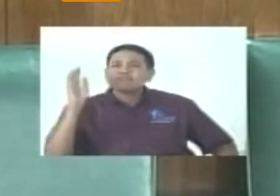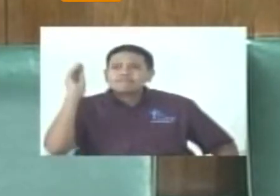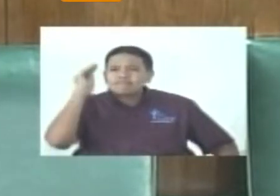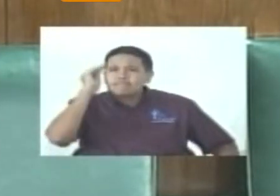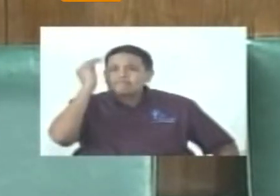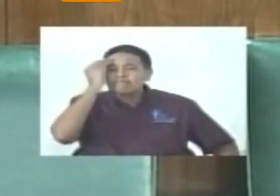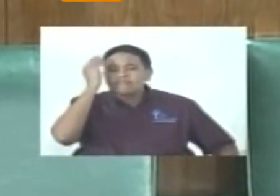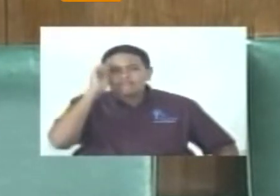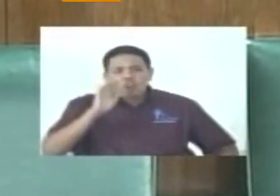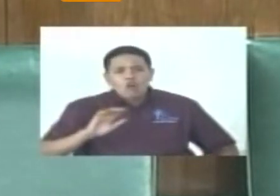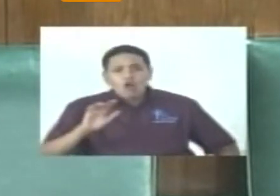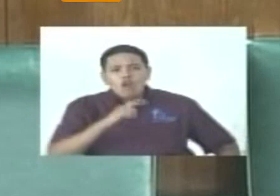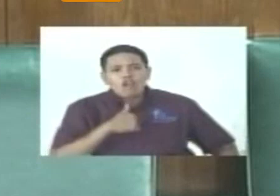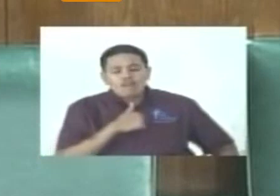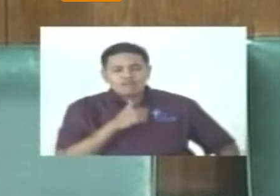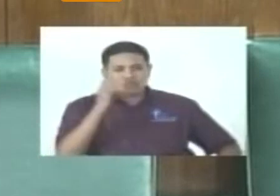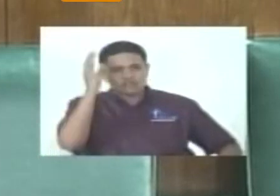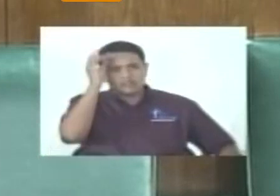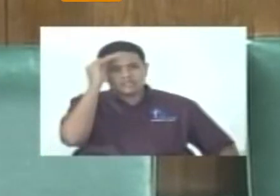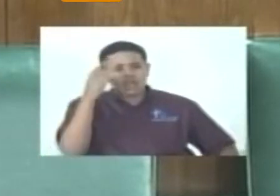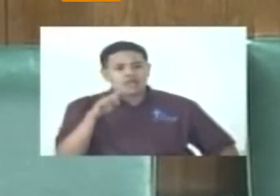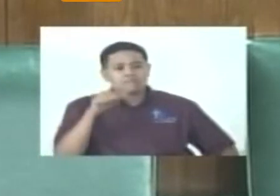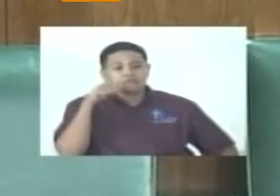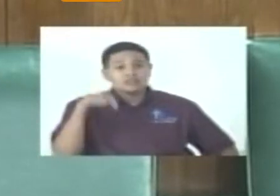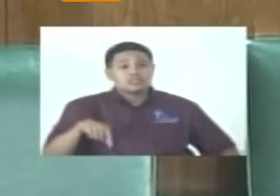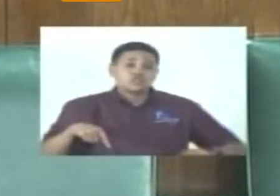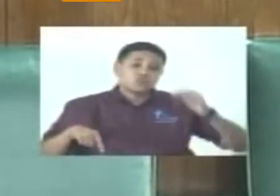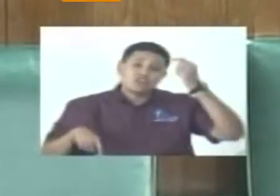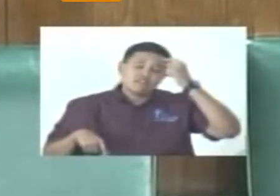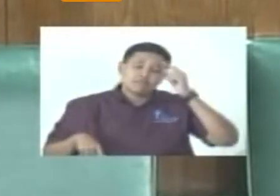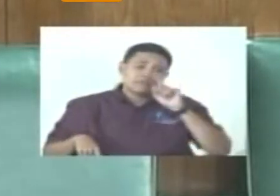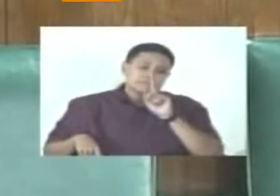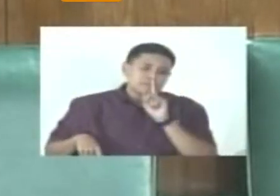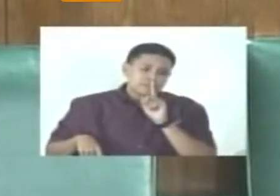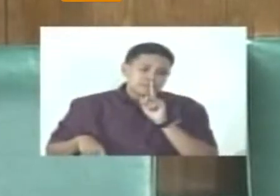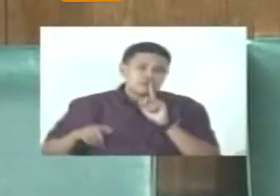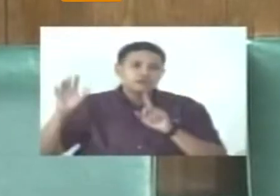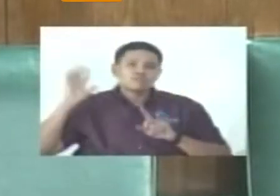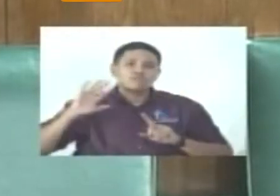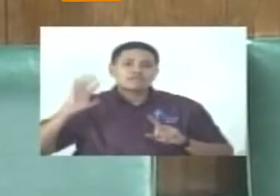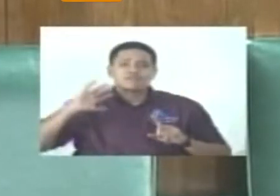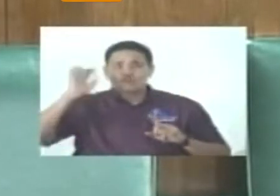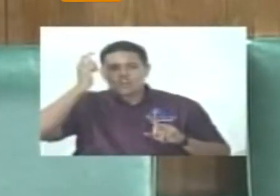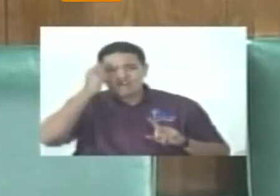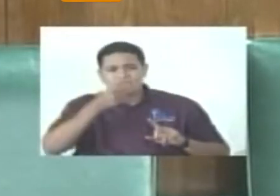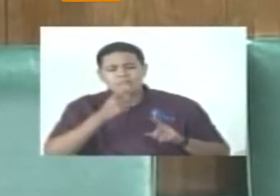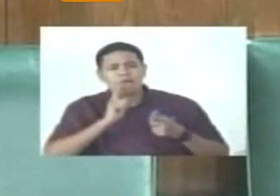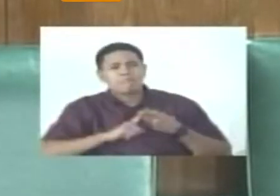us. Not this government, previous government,